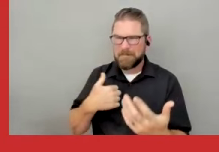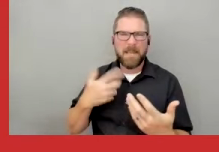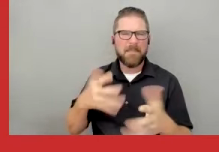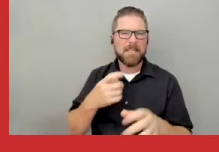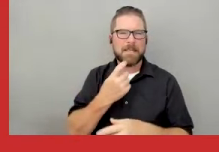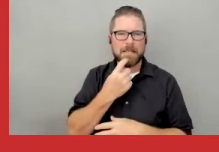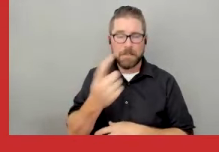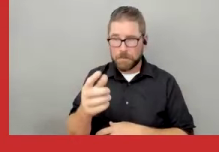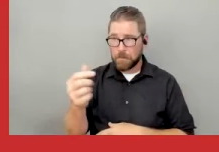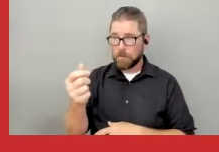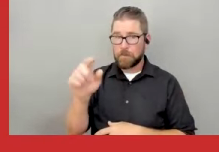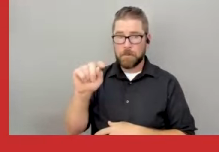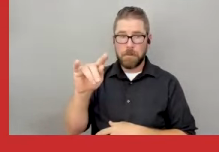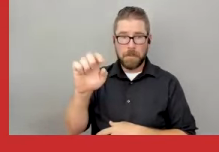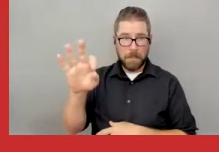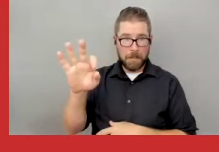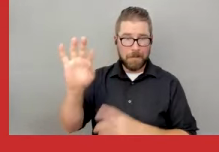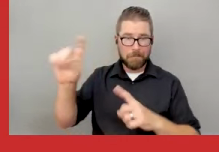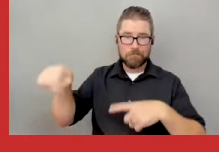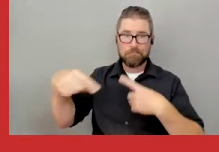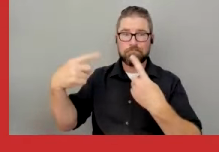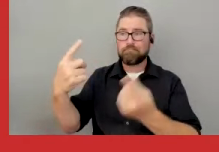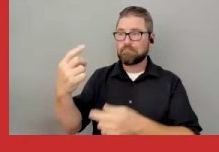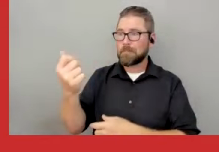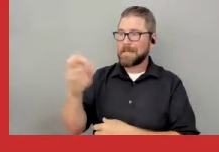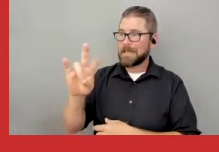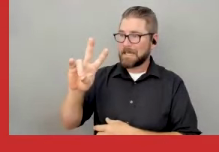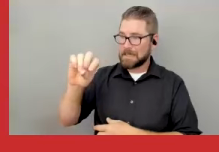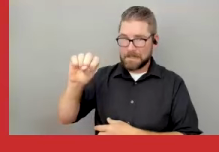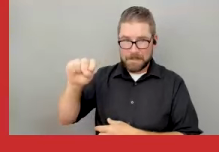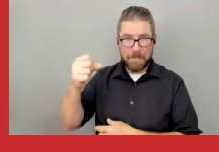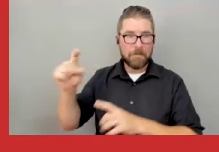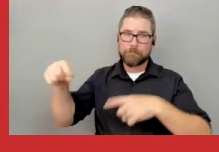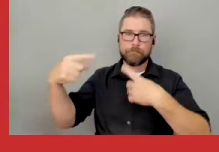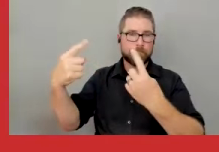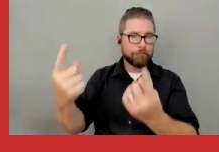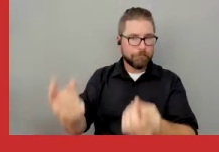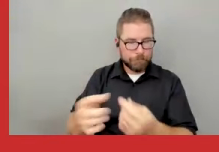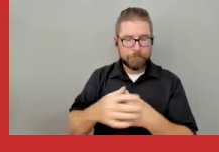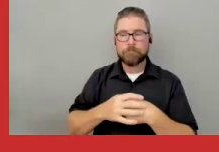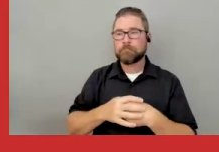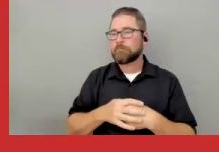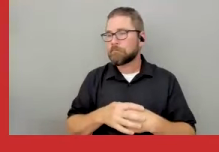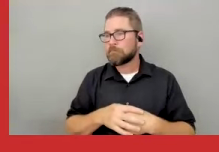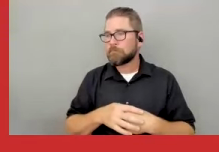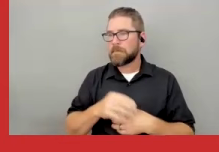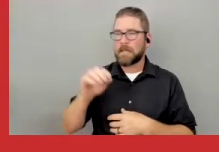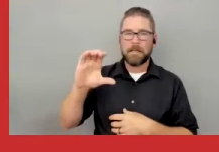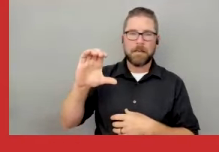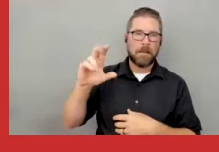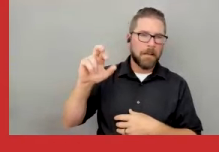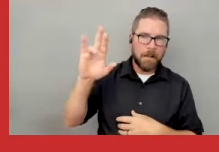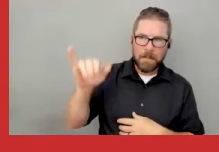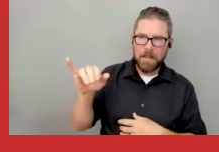are some related protections that came out, such as like the Clery Act, VAWA, SAVE Act, and Dear Colleague